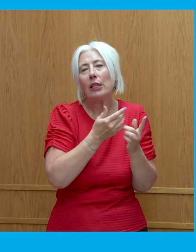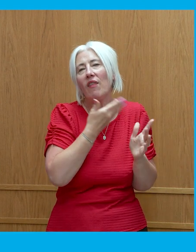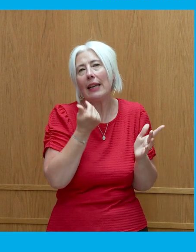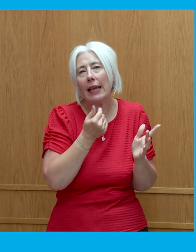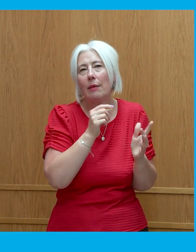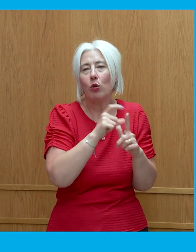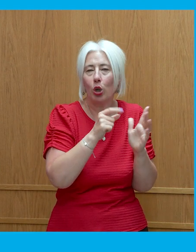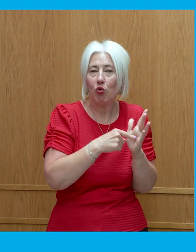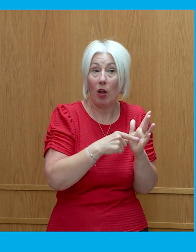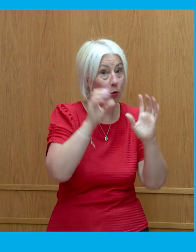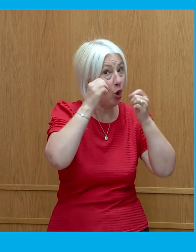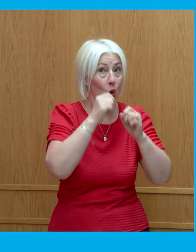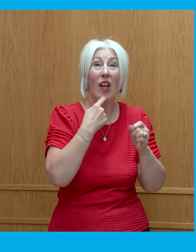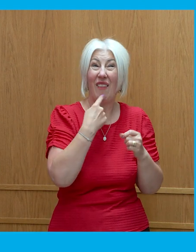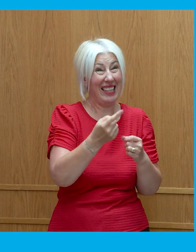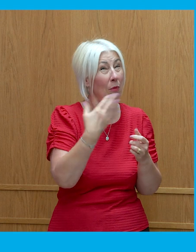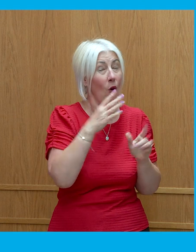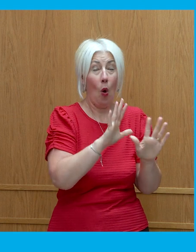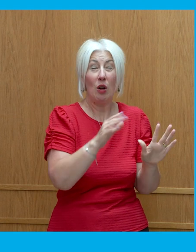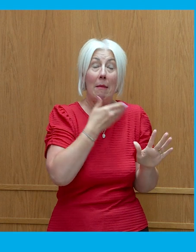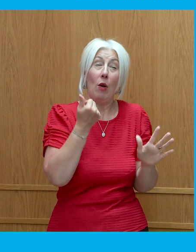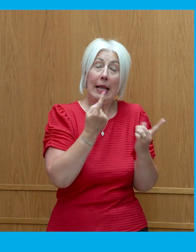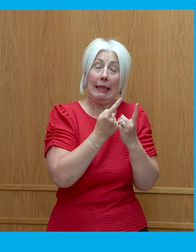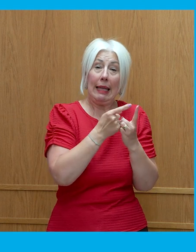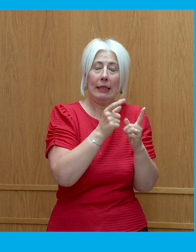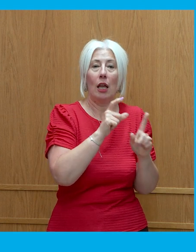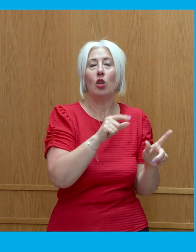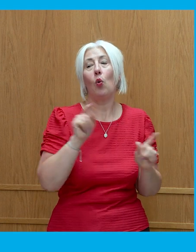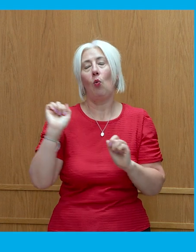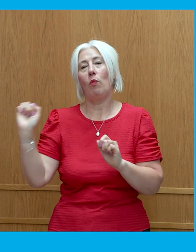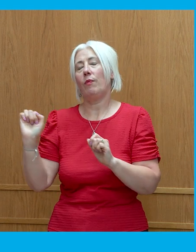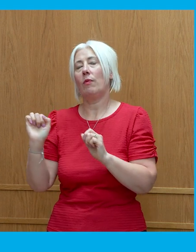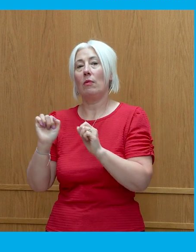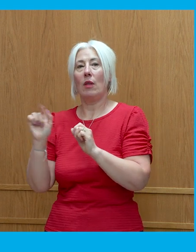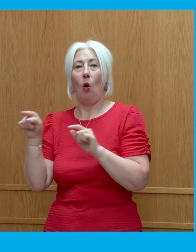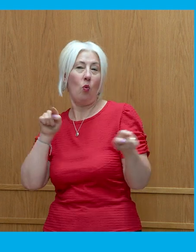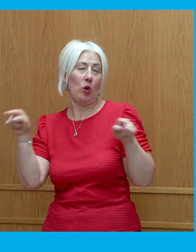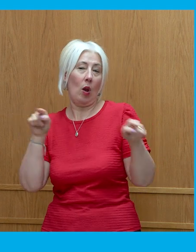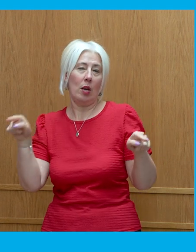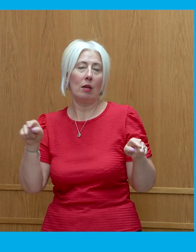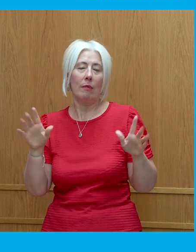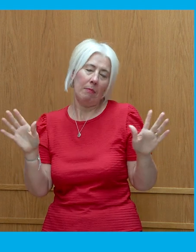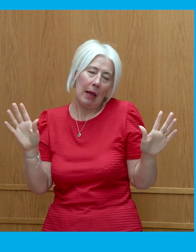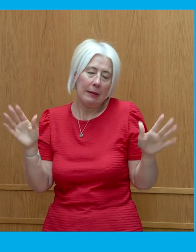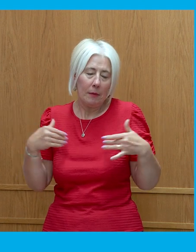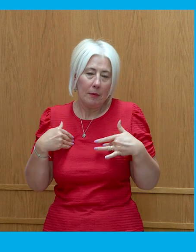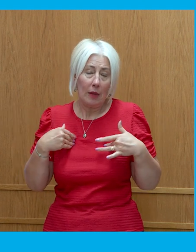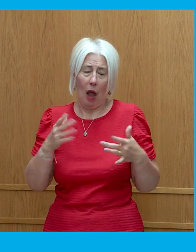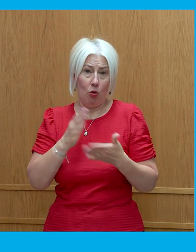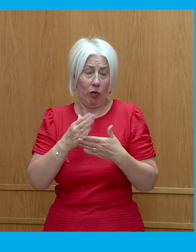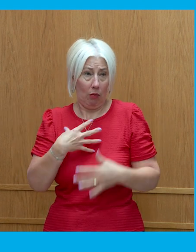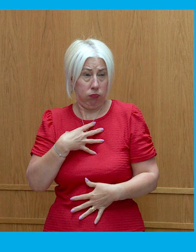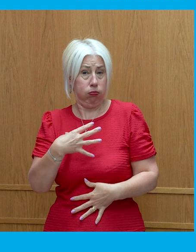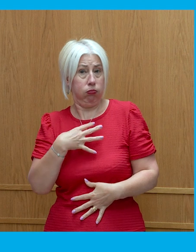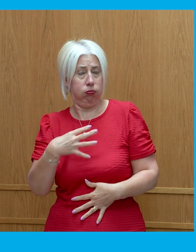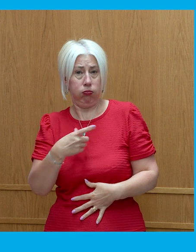years, which you can Google. But so there's a diversity of opinion even on the Republican side about him. But I was surprised that